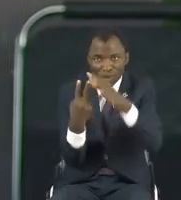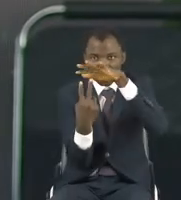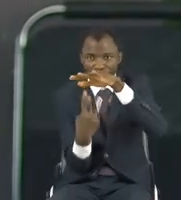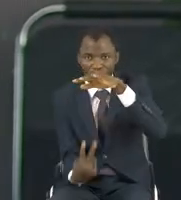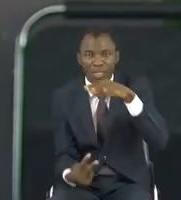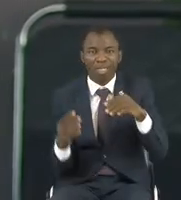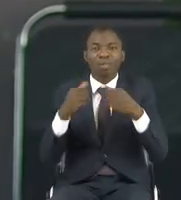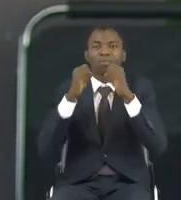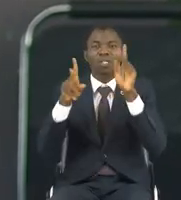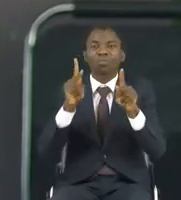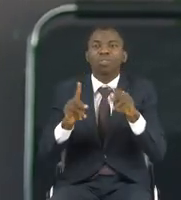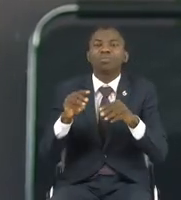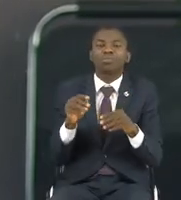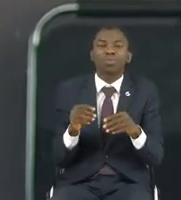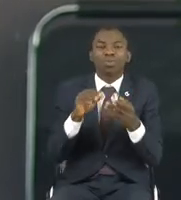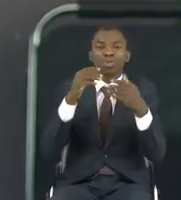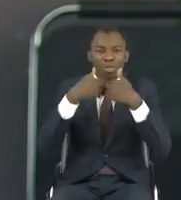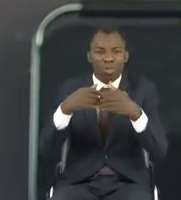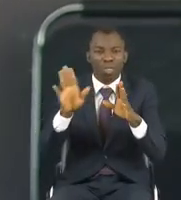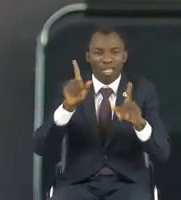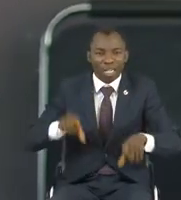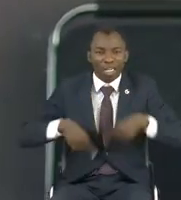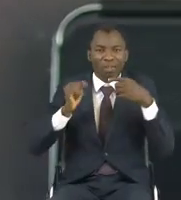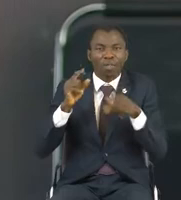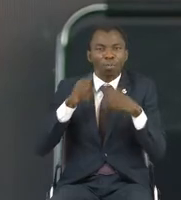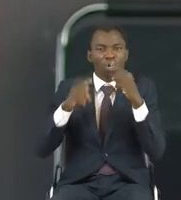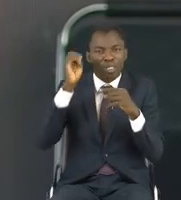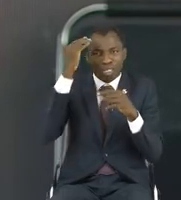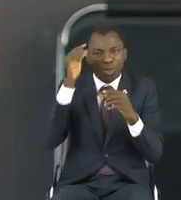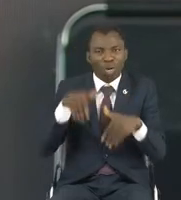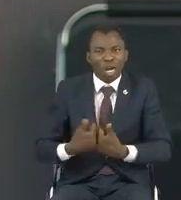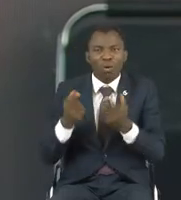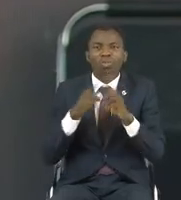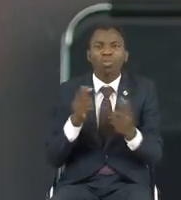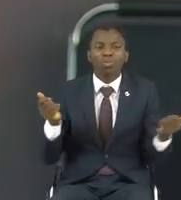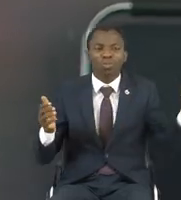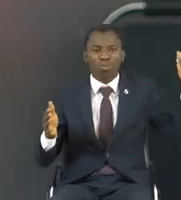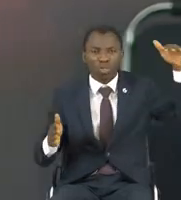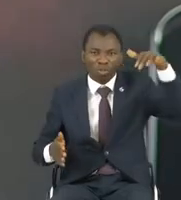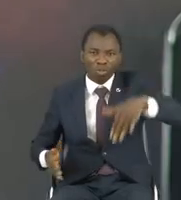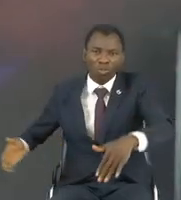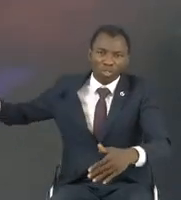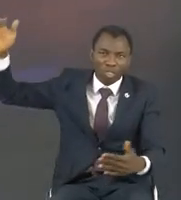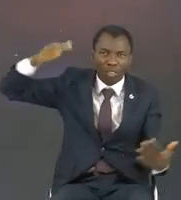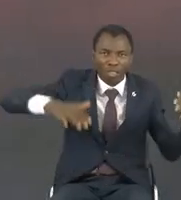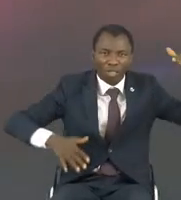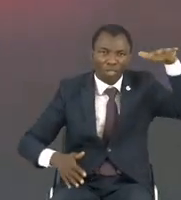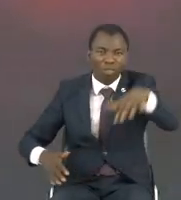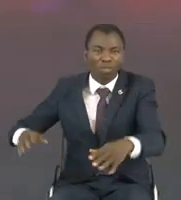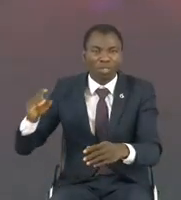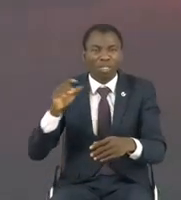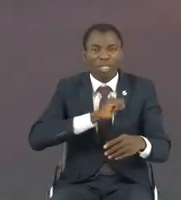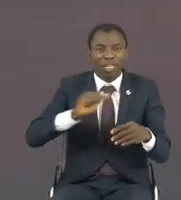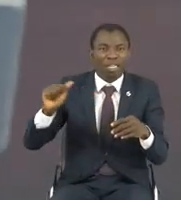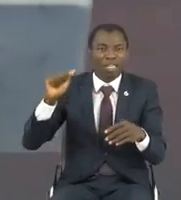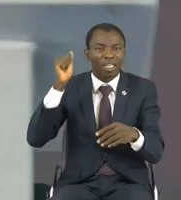their lives. But he knew how to swim. A daughter there, a girl